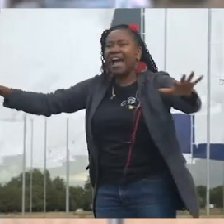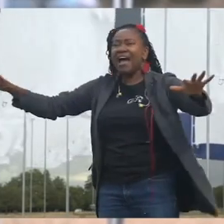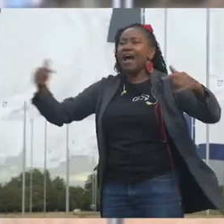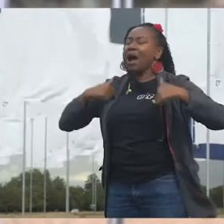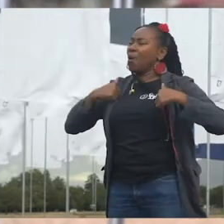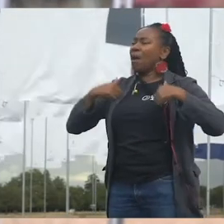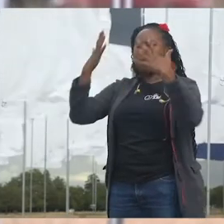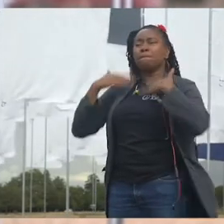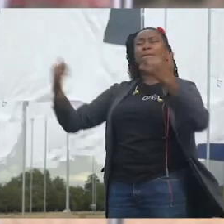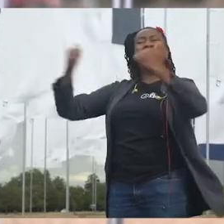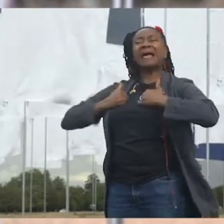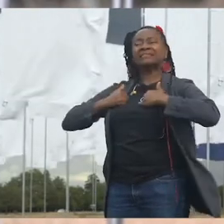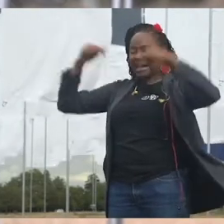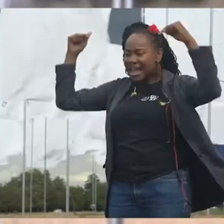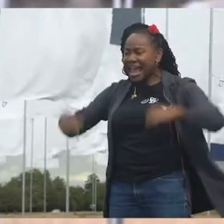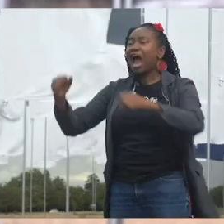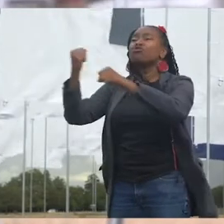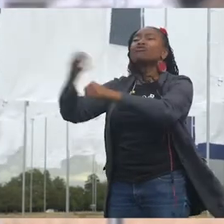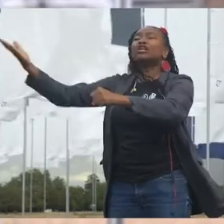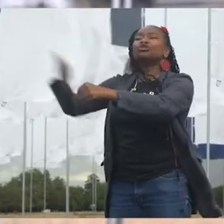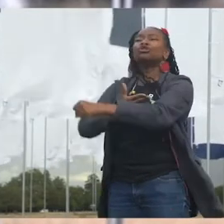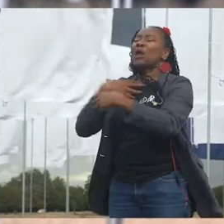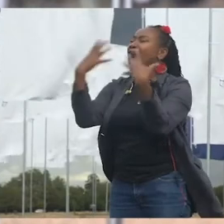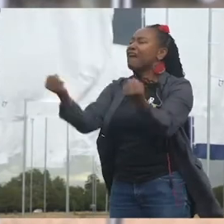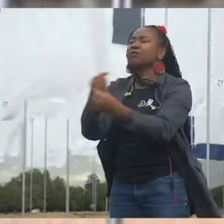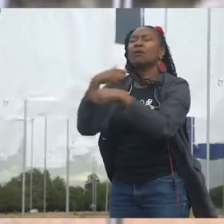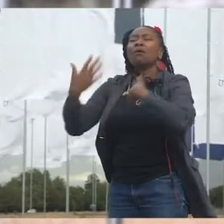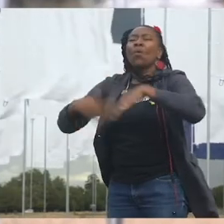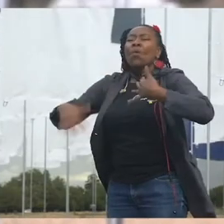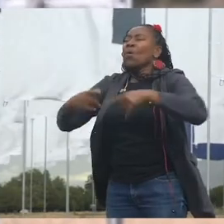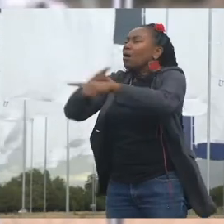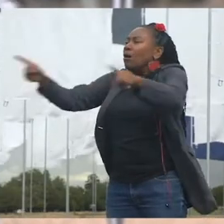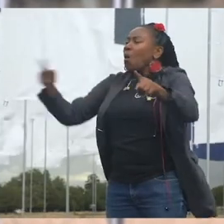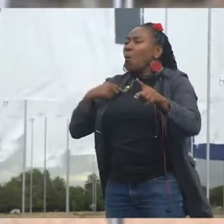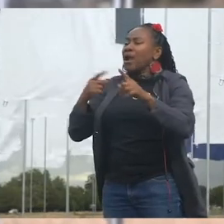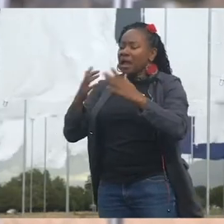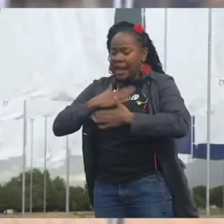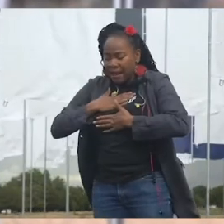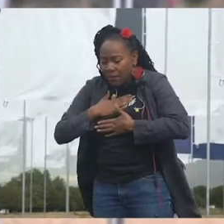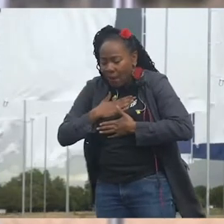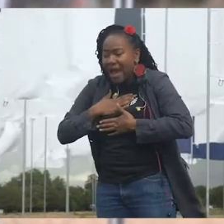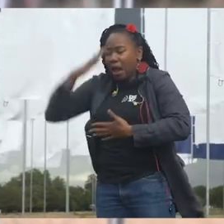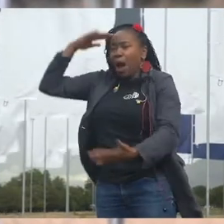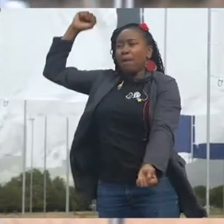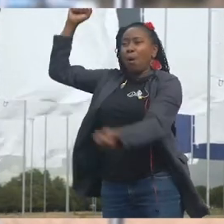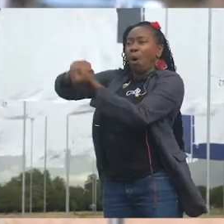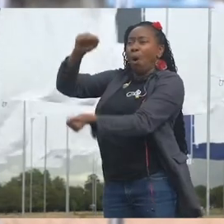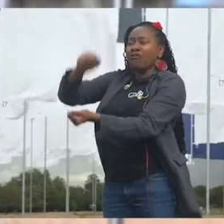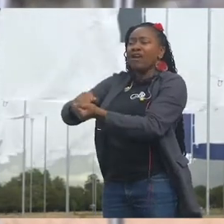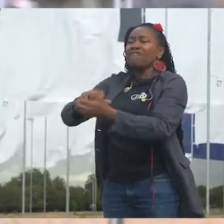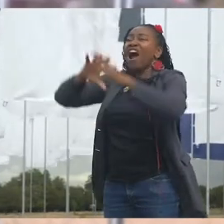have here in Greenwich. We mourn here in memoriam for everything